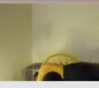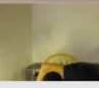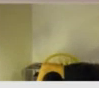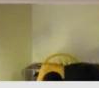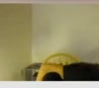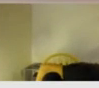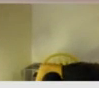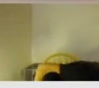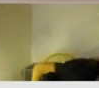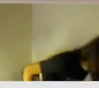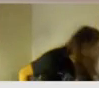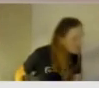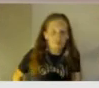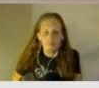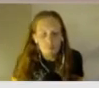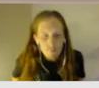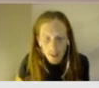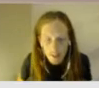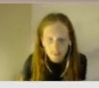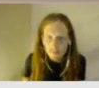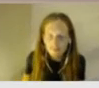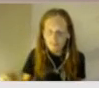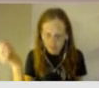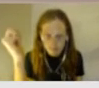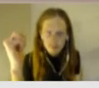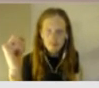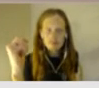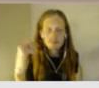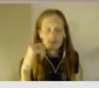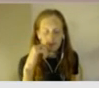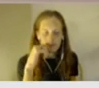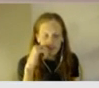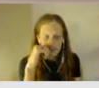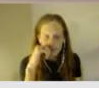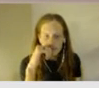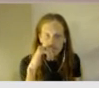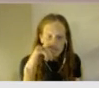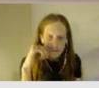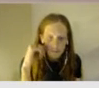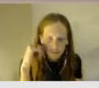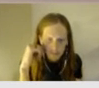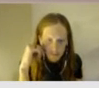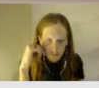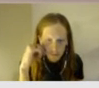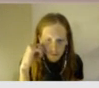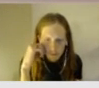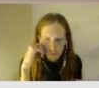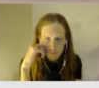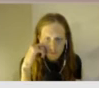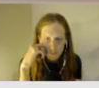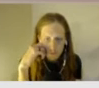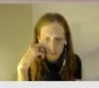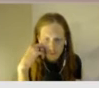senses are going off, and so I'm looking and listening for interesting people around me. When I